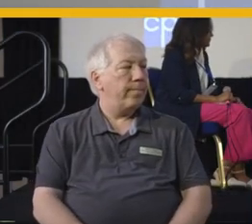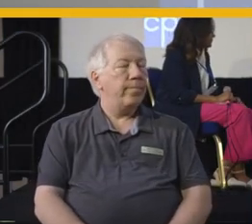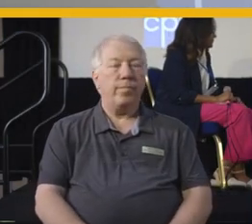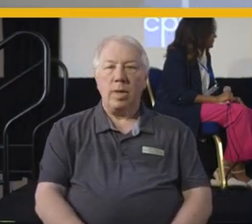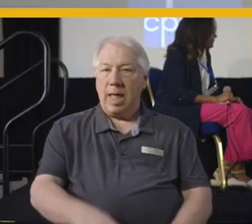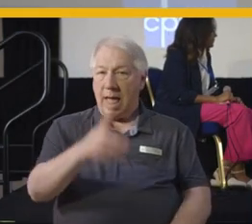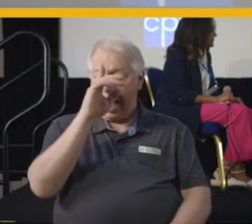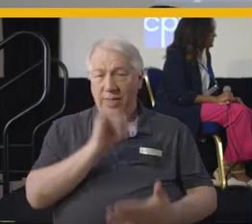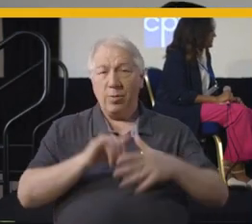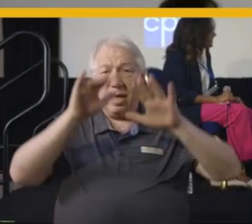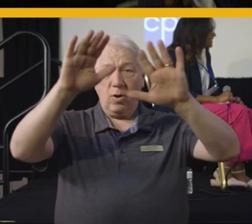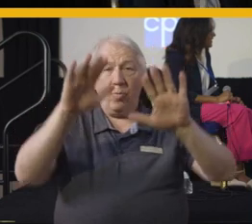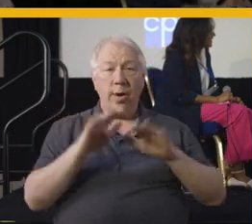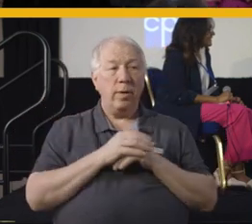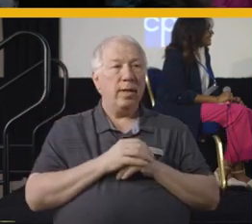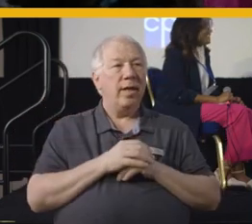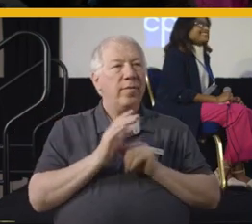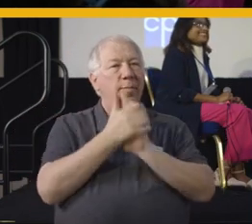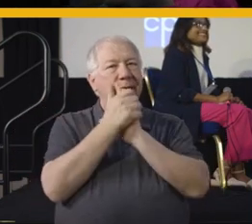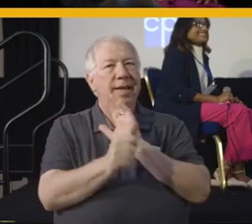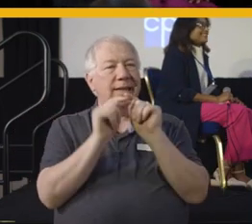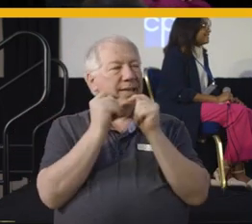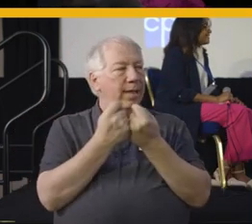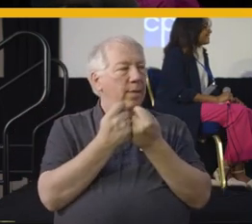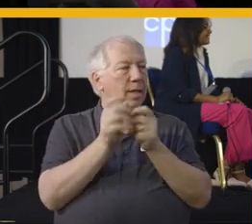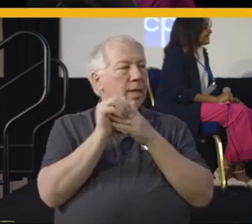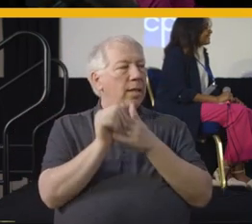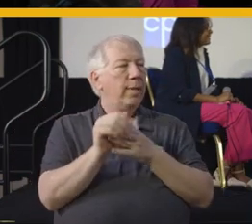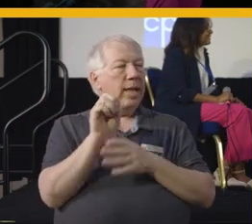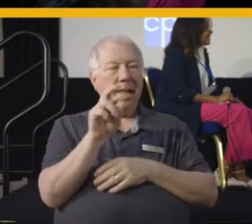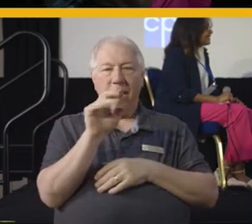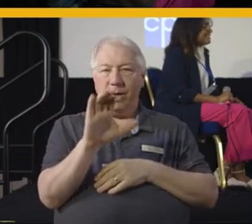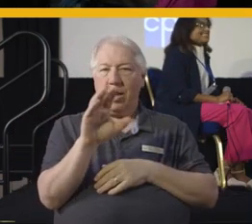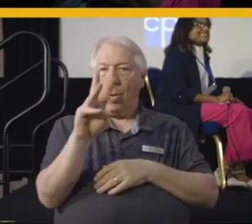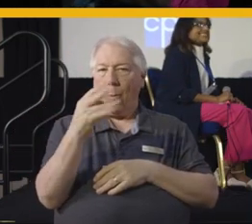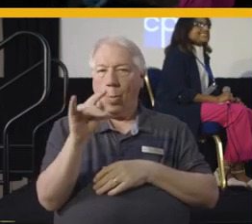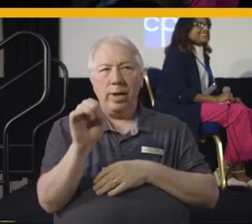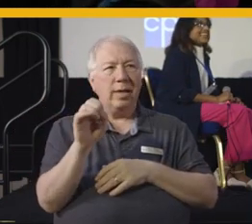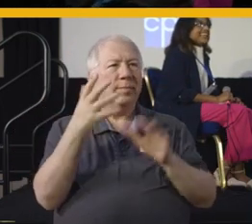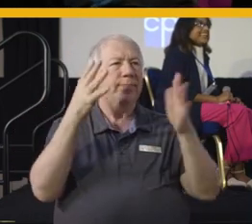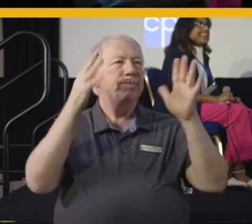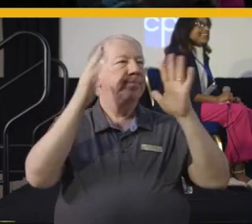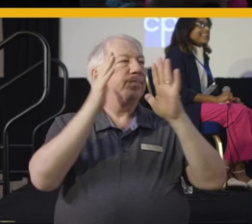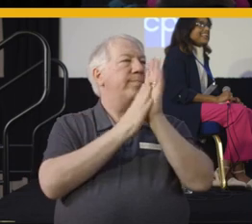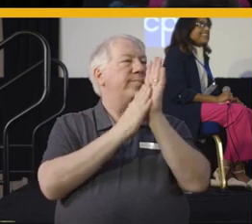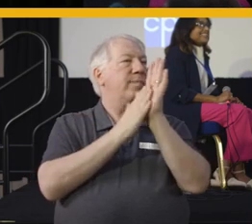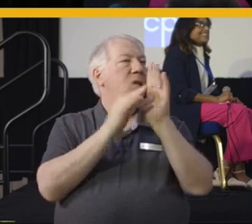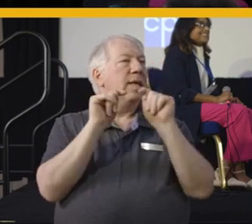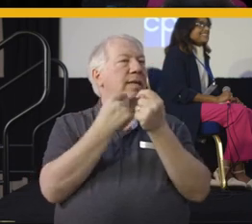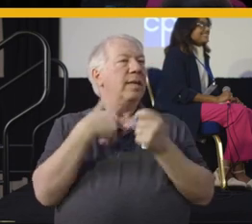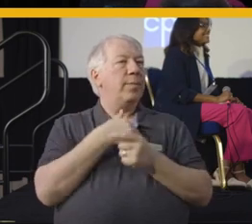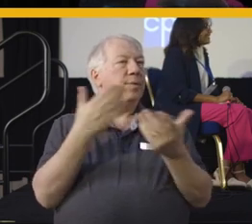I think that looks incredible. Yeah, that's from our talented team. It was led by Eric White, and we're looking at, woo! We have a lot of team